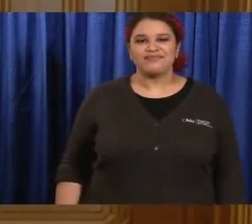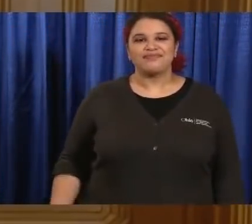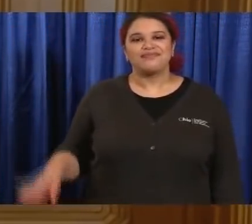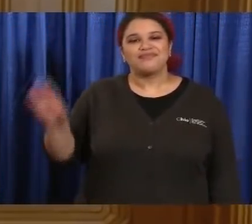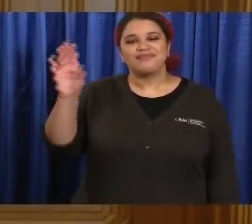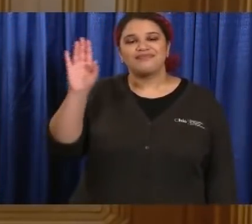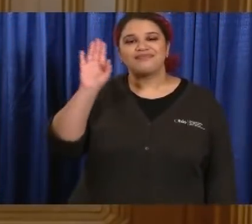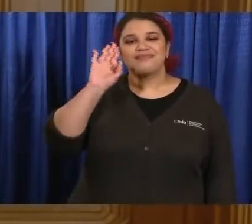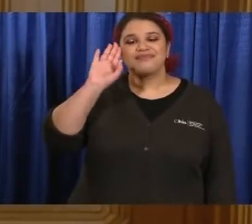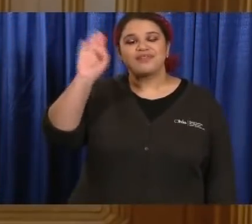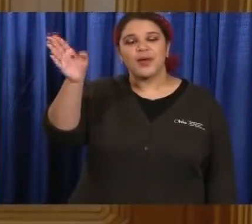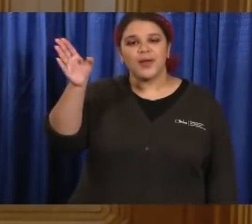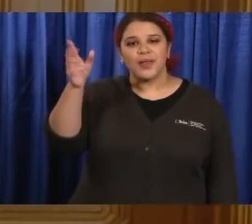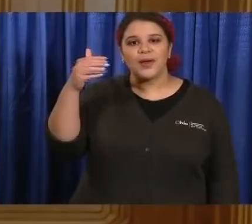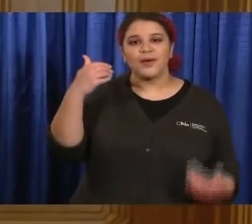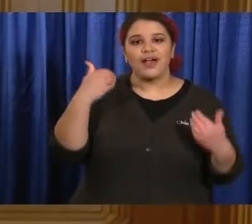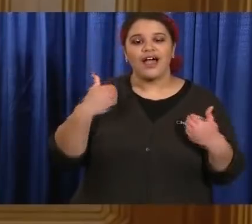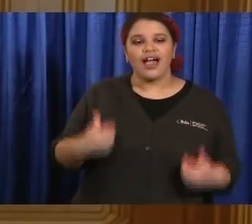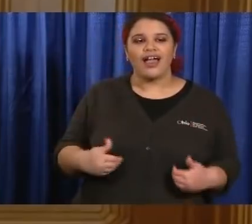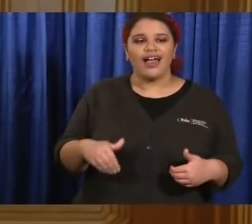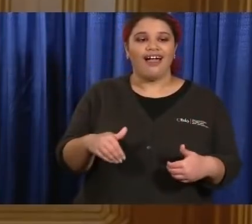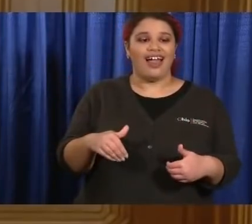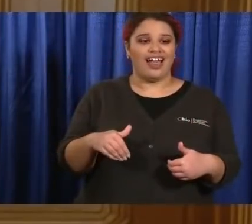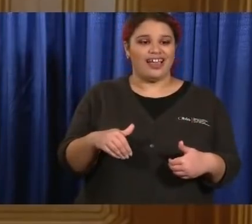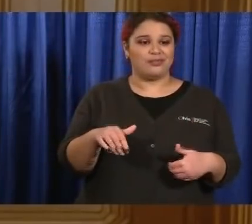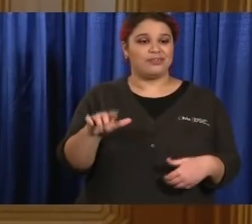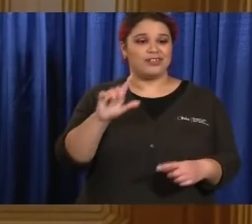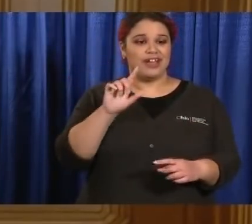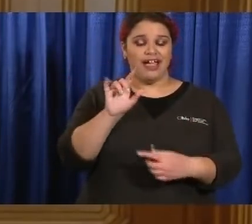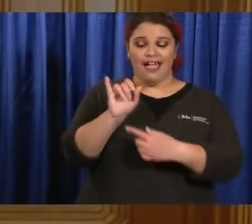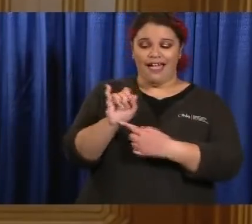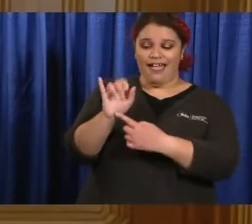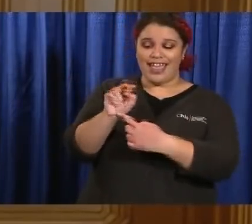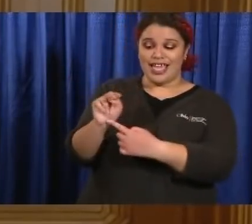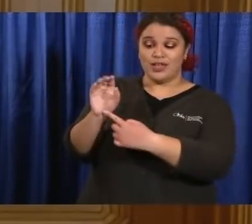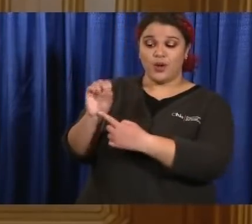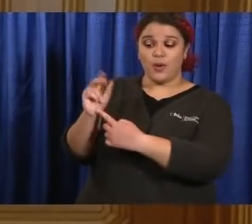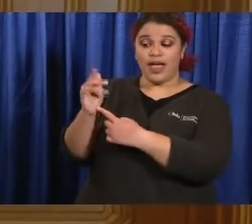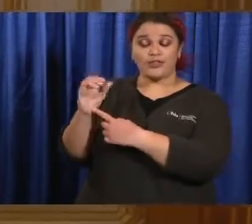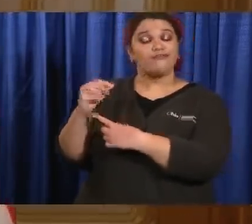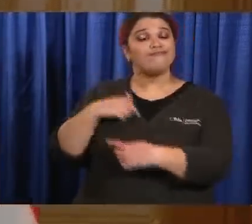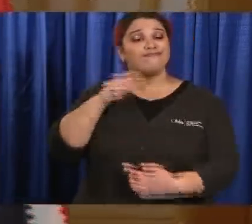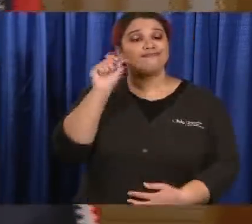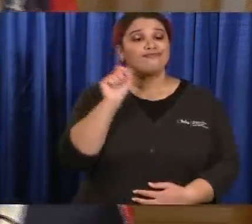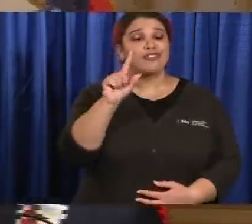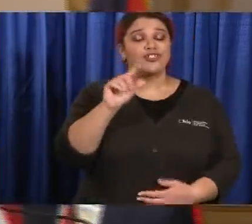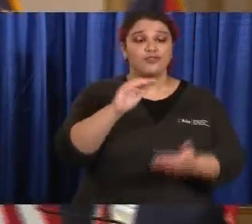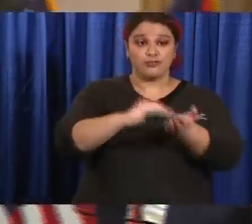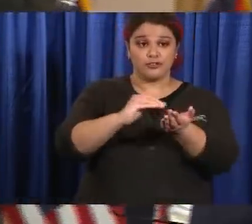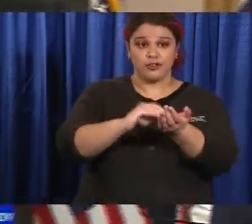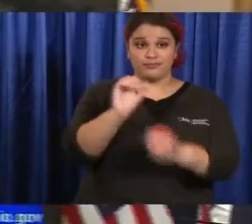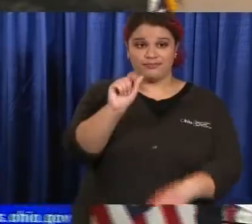Hi, my name is Lucia Valenchis. I'm from Ione, Ohio. I just have a couple quick questions for Dr. Acton, please.